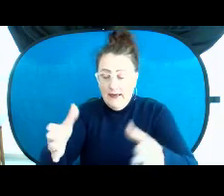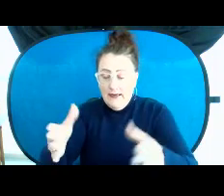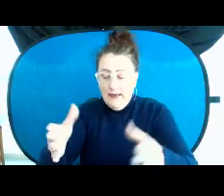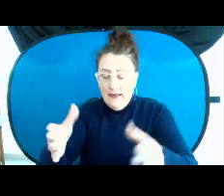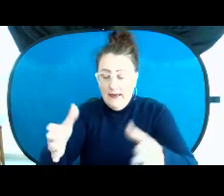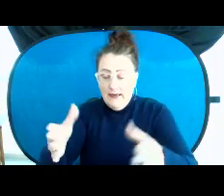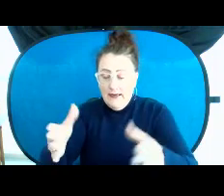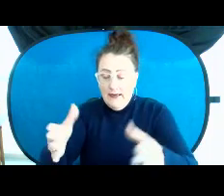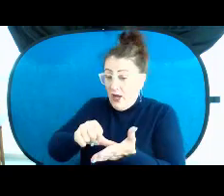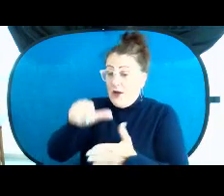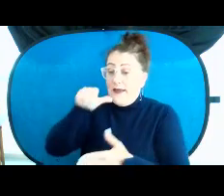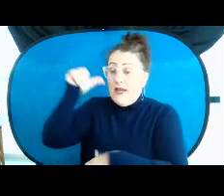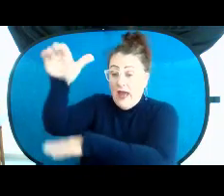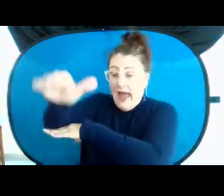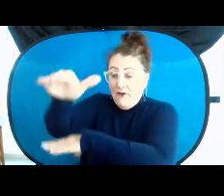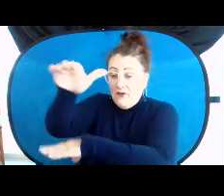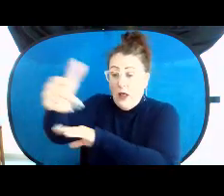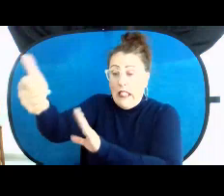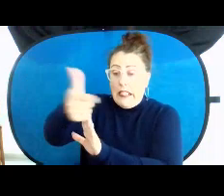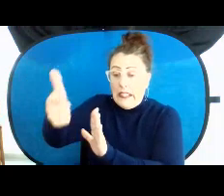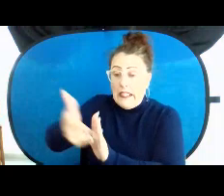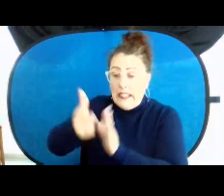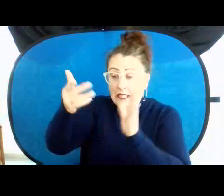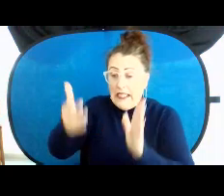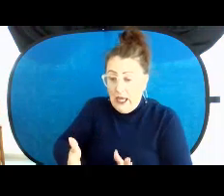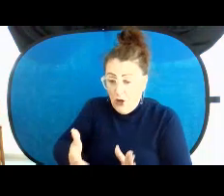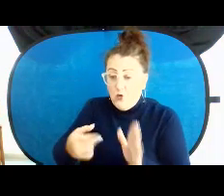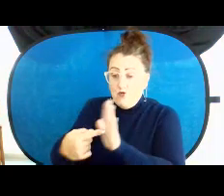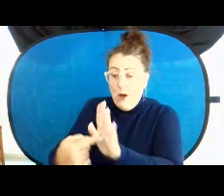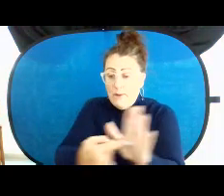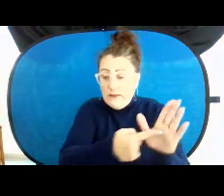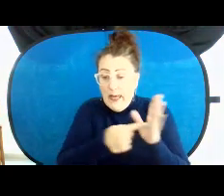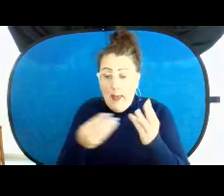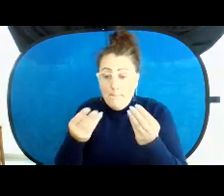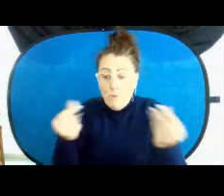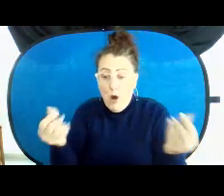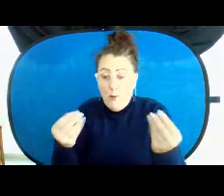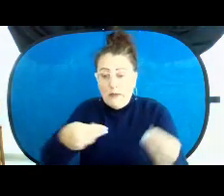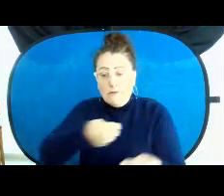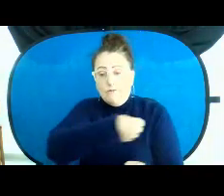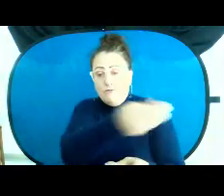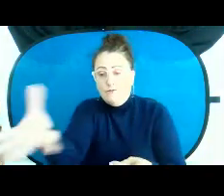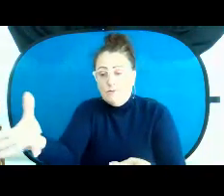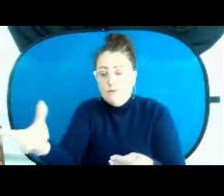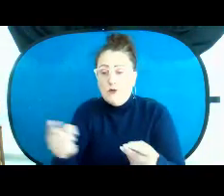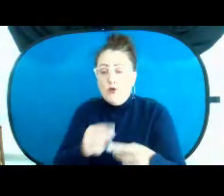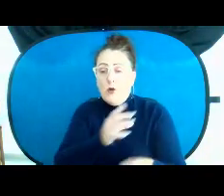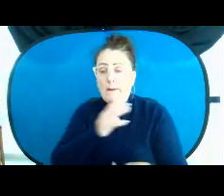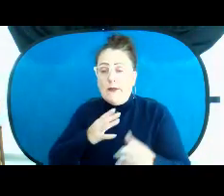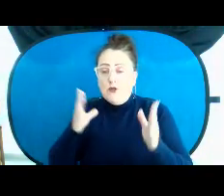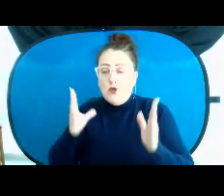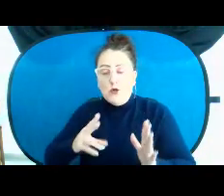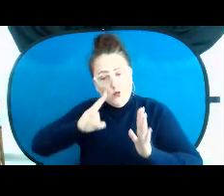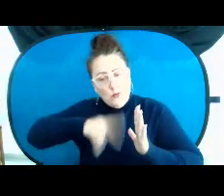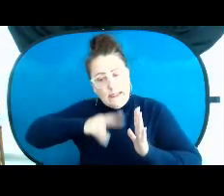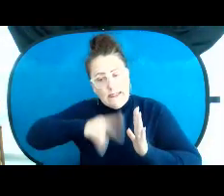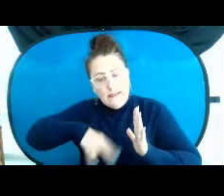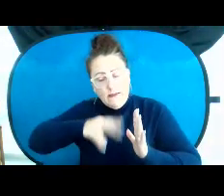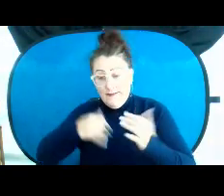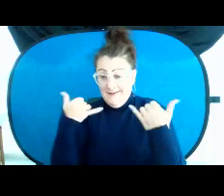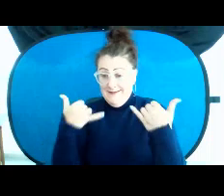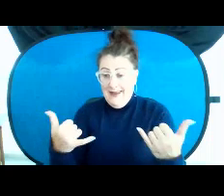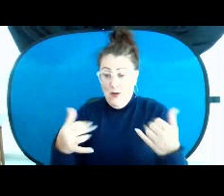yesterday afternoon from legal counsel representing the property owners, and it has been distributed to the Commissioners. At this time, I'd like to ask